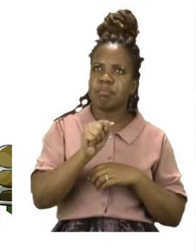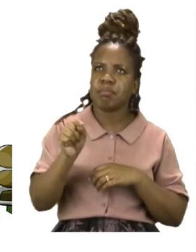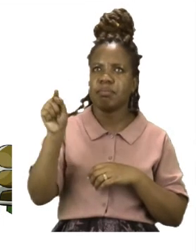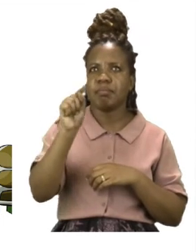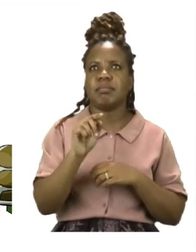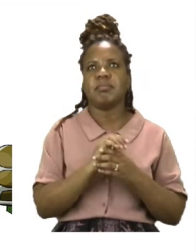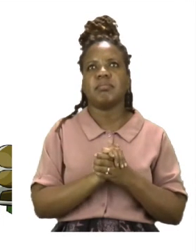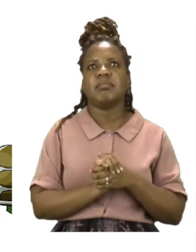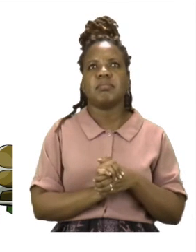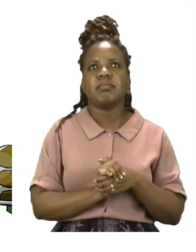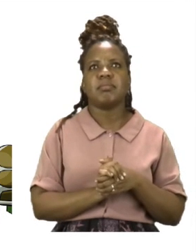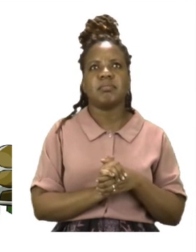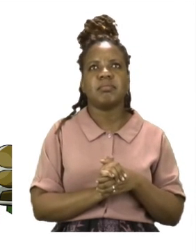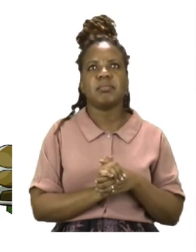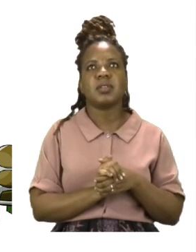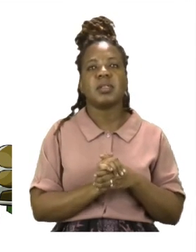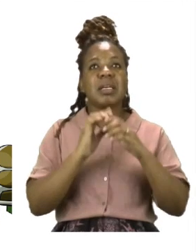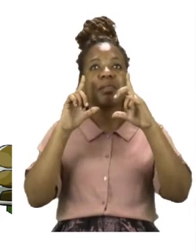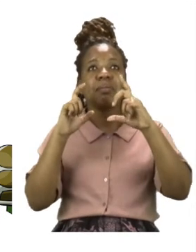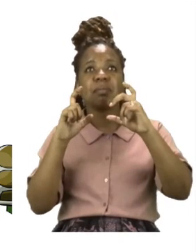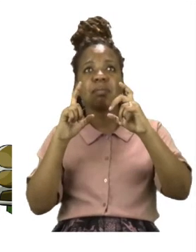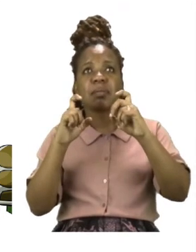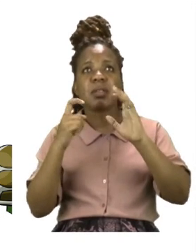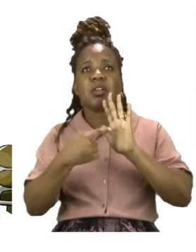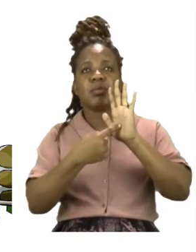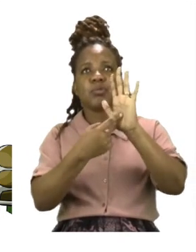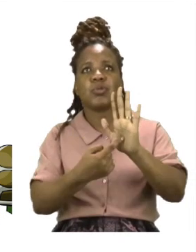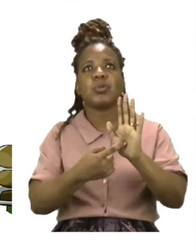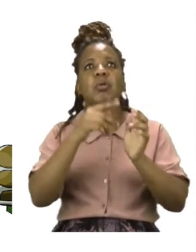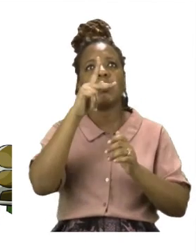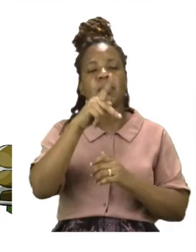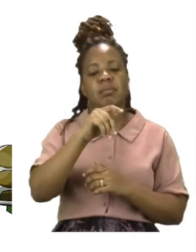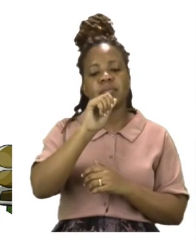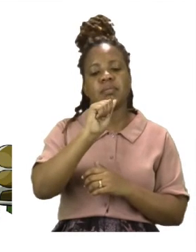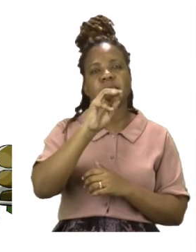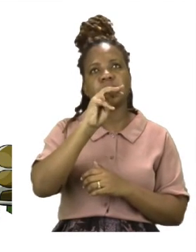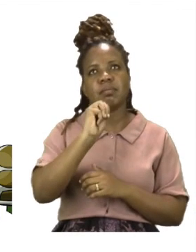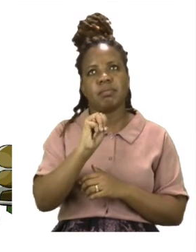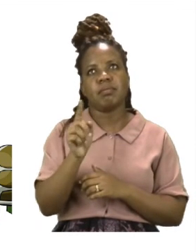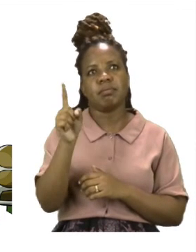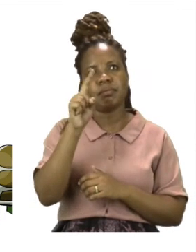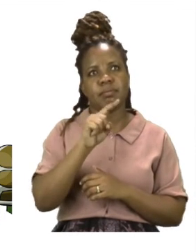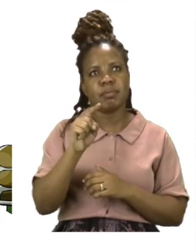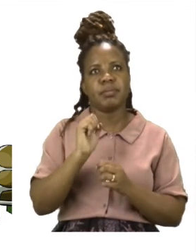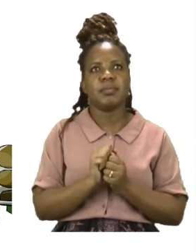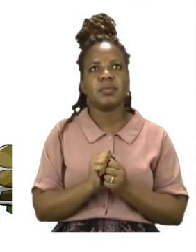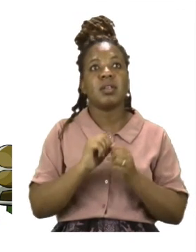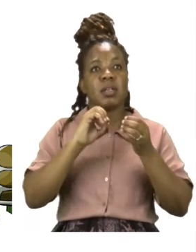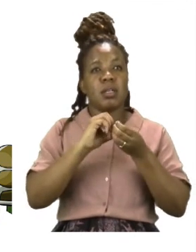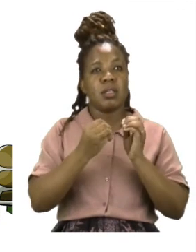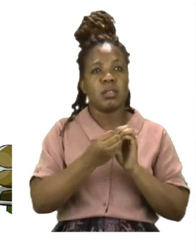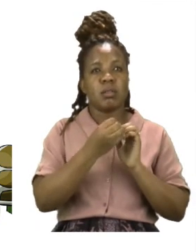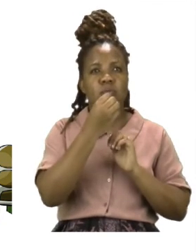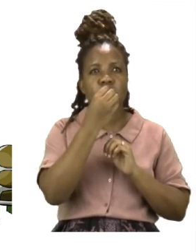So you're going to circle the picture of Pam. Then for number 2, A, B, C,